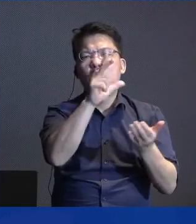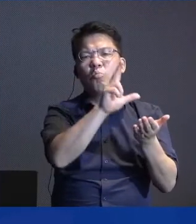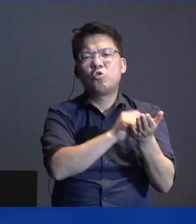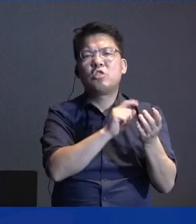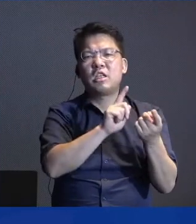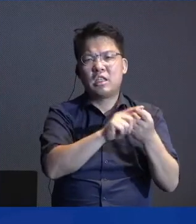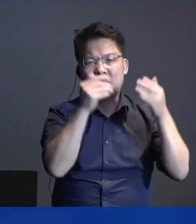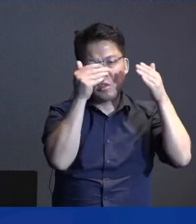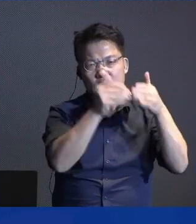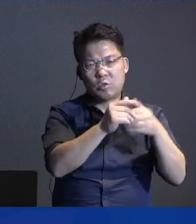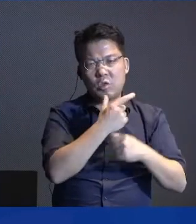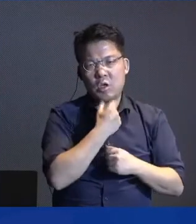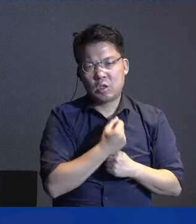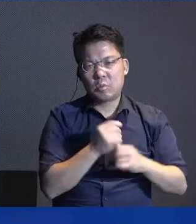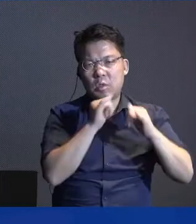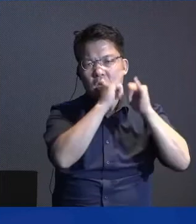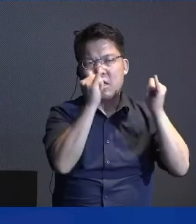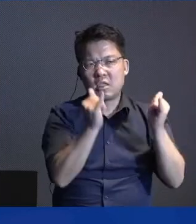in each